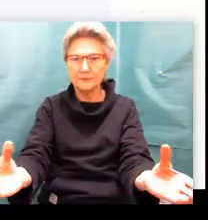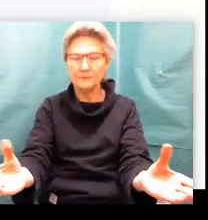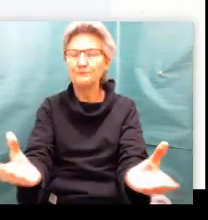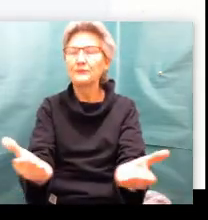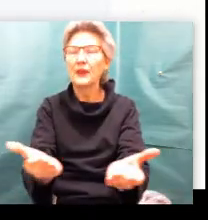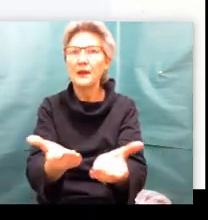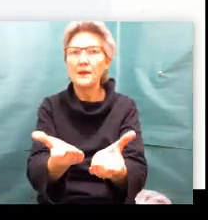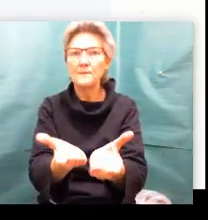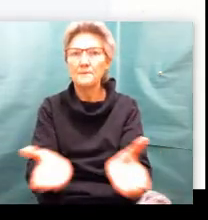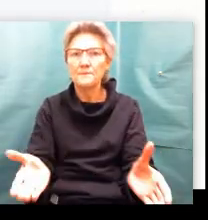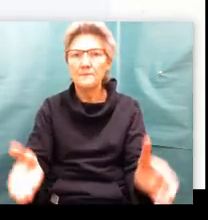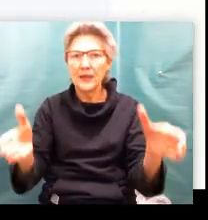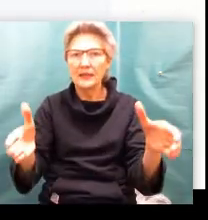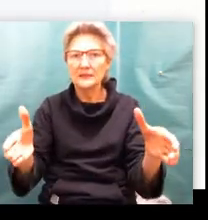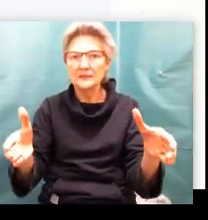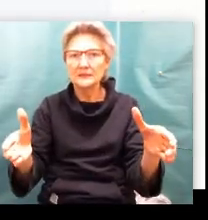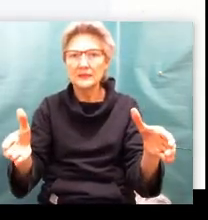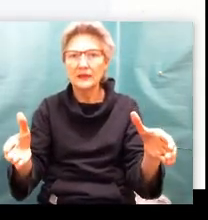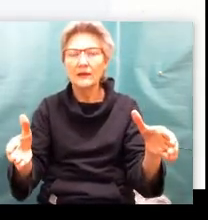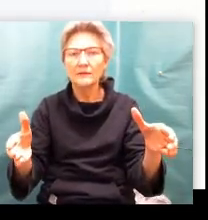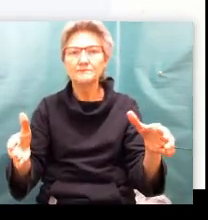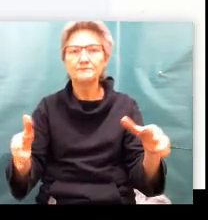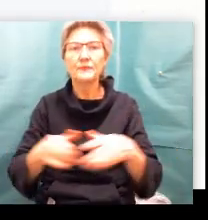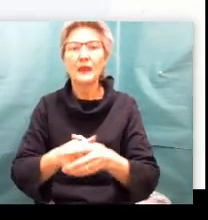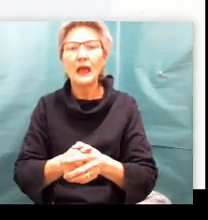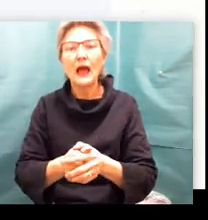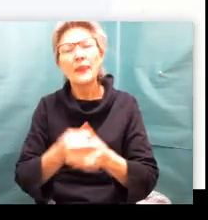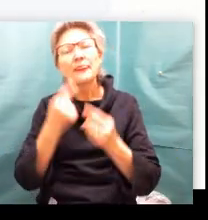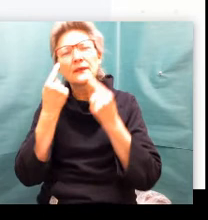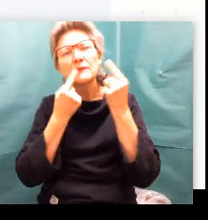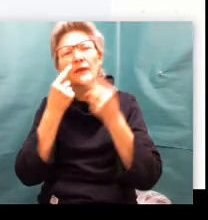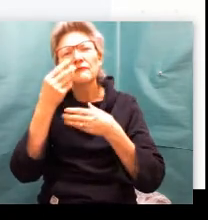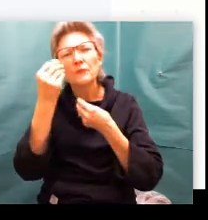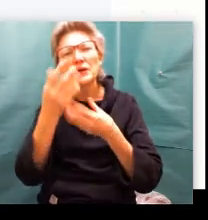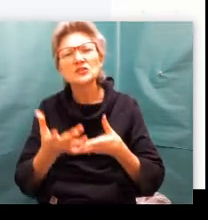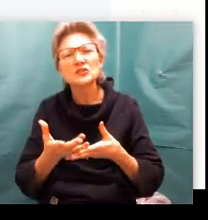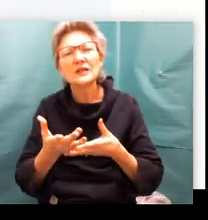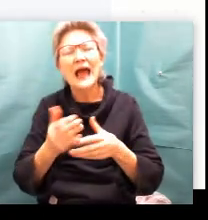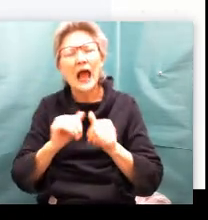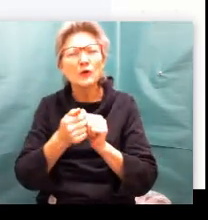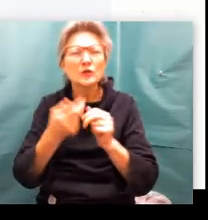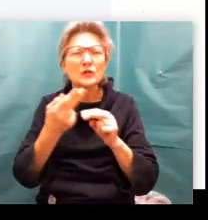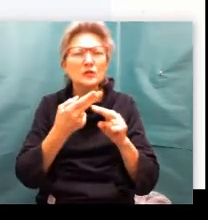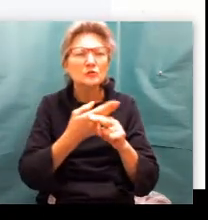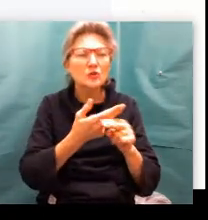think about the information that you're going to use and how you're going to use it to answer this question.